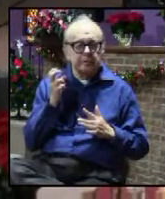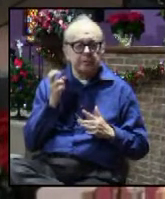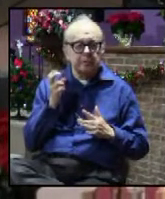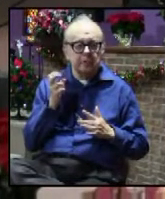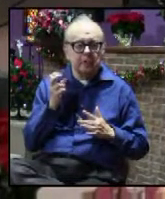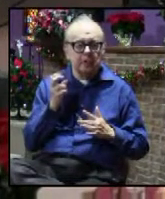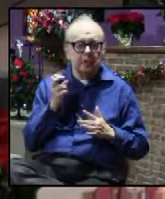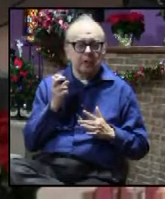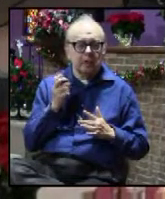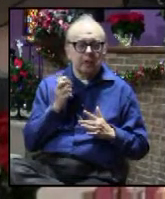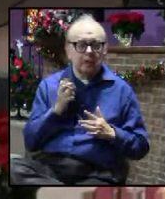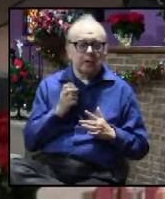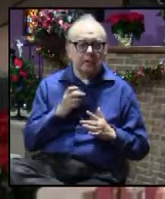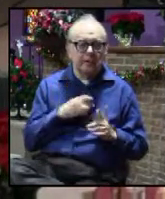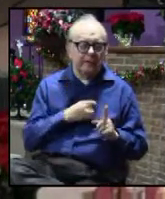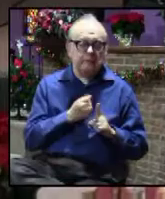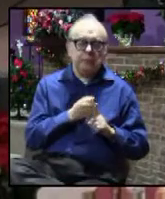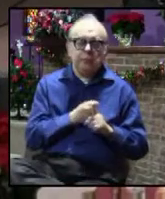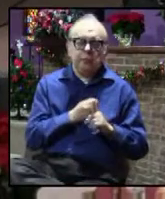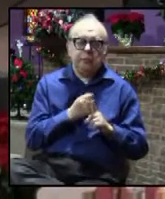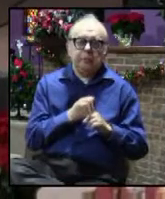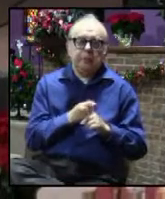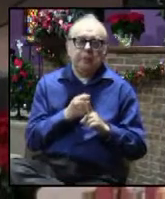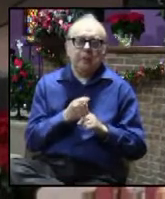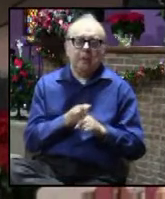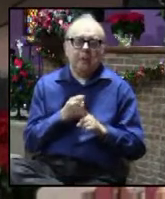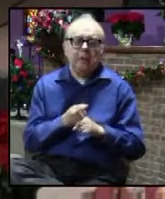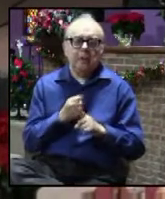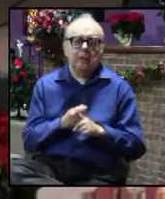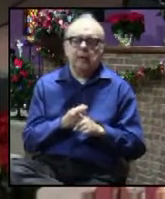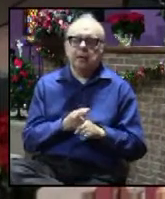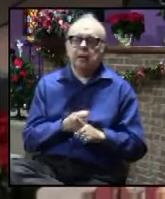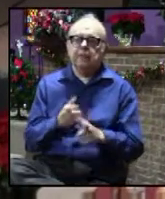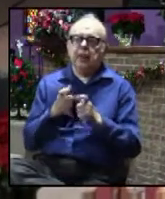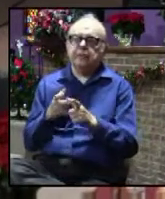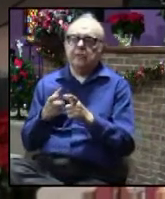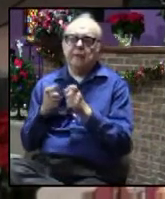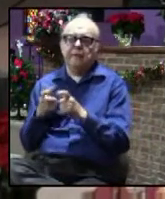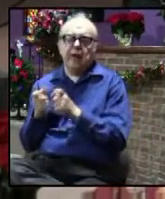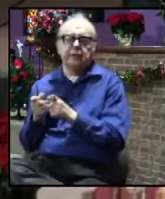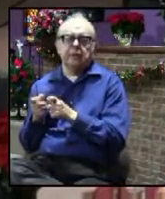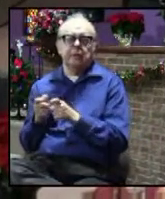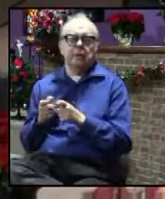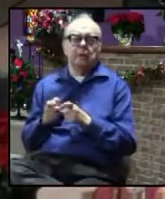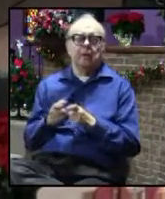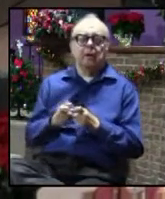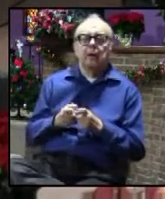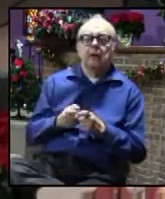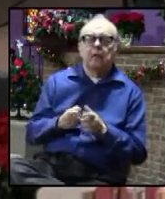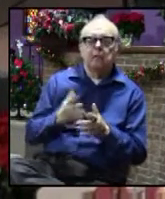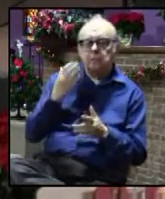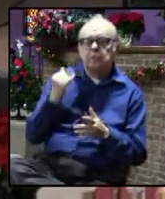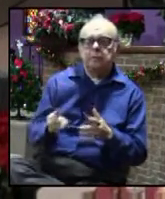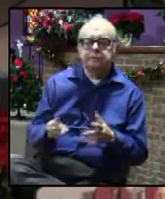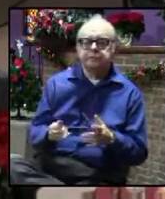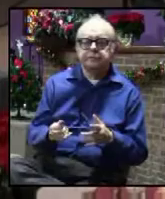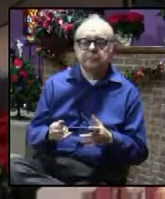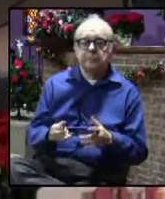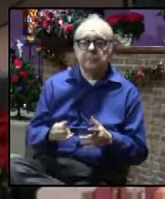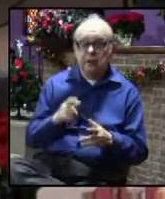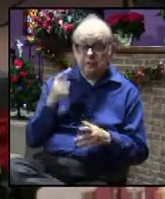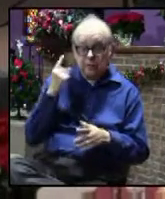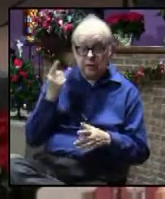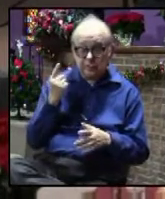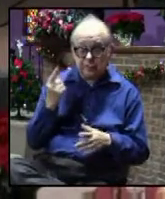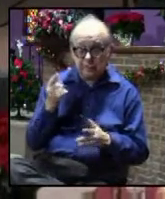a rapid beat. It's getting faster and faster and faster because you're concerned.